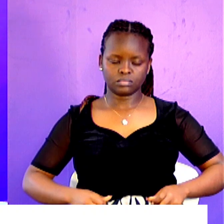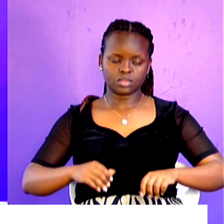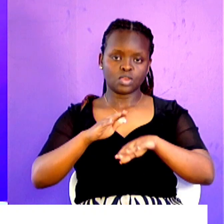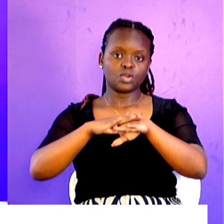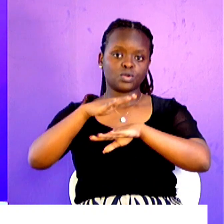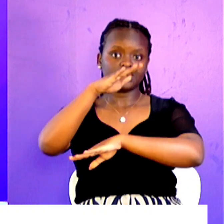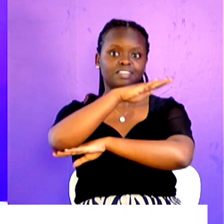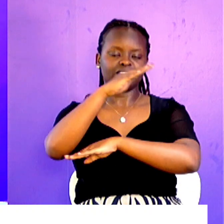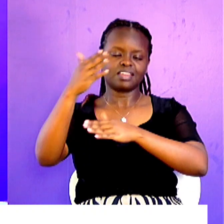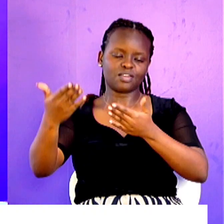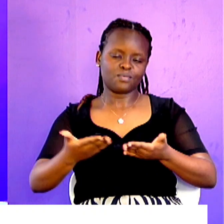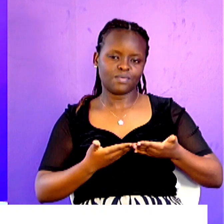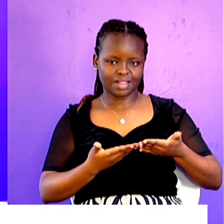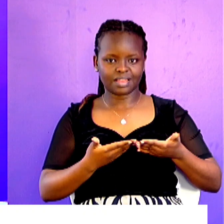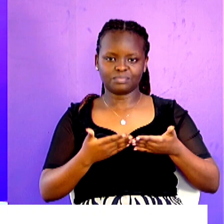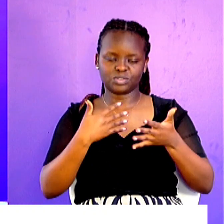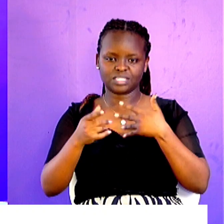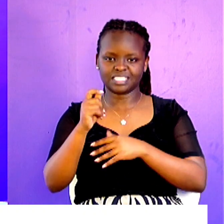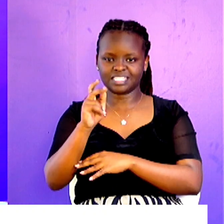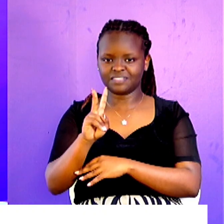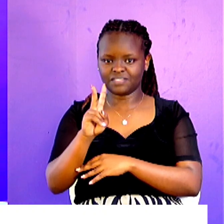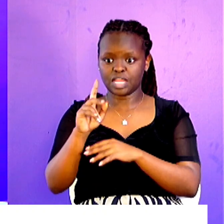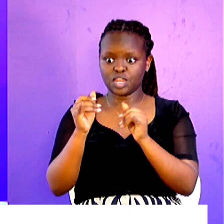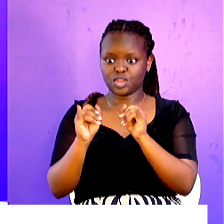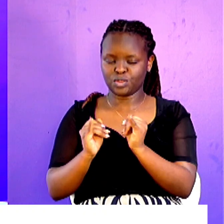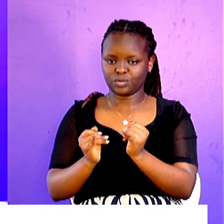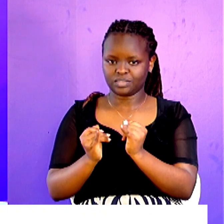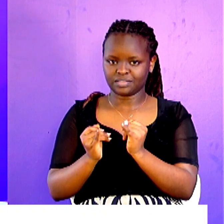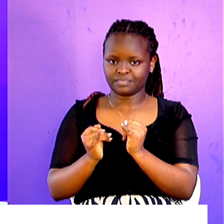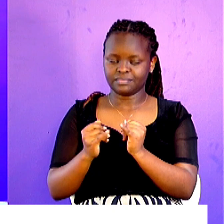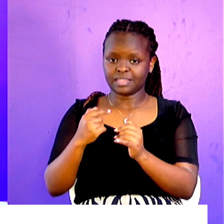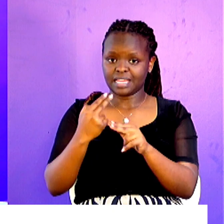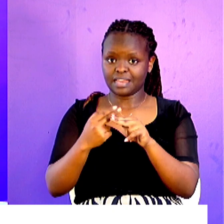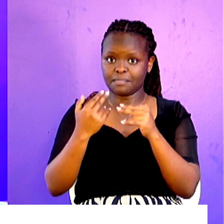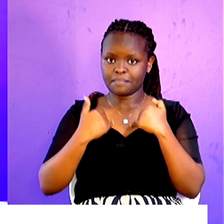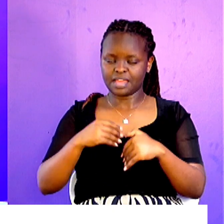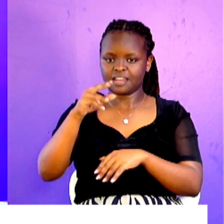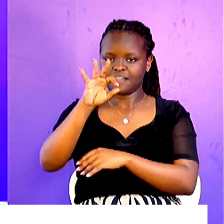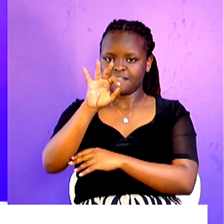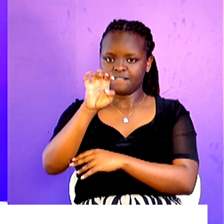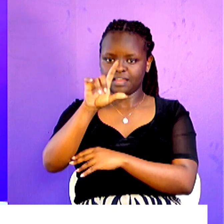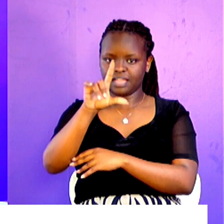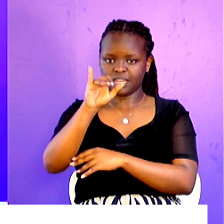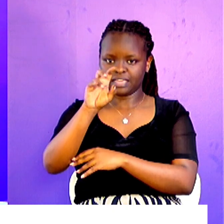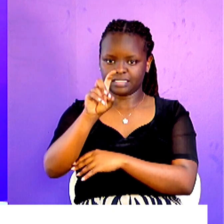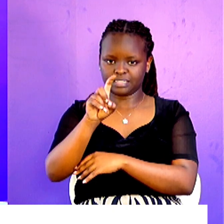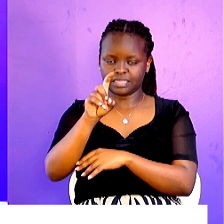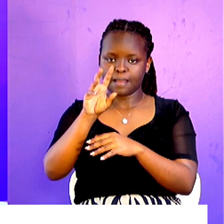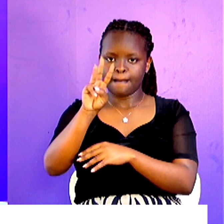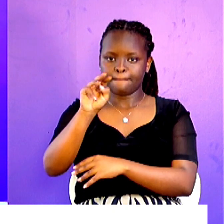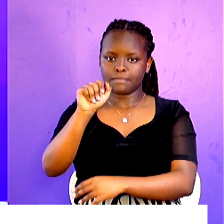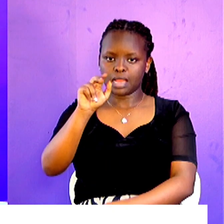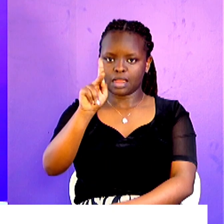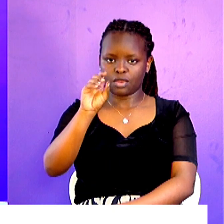Good evening and welcome to Science TV broadcast. Felix Makona. Our sign language interpreter is